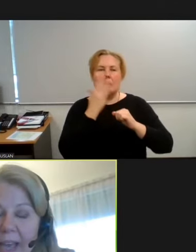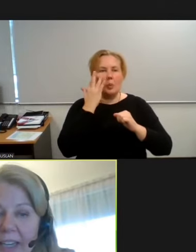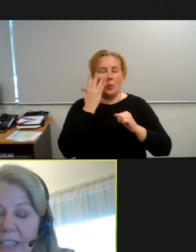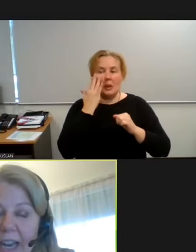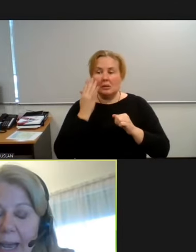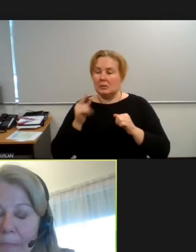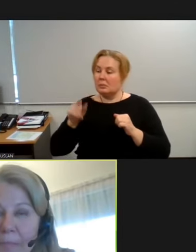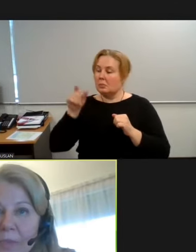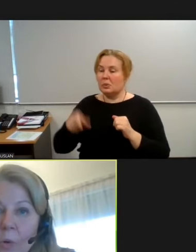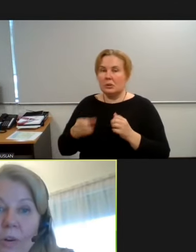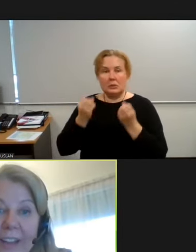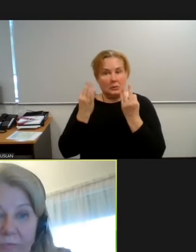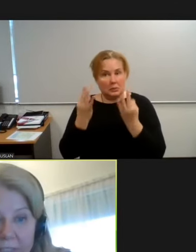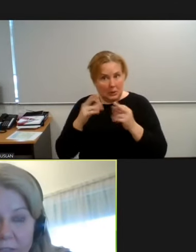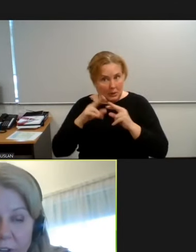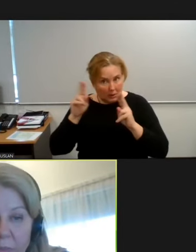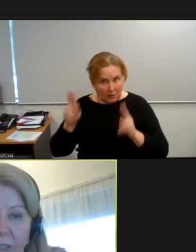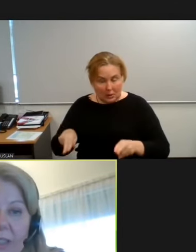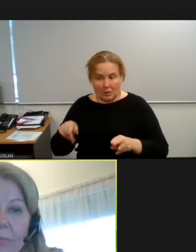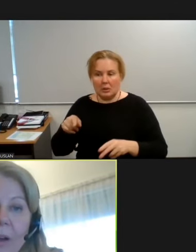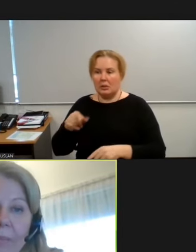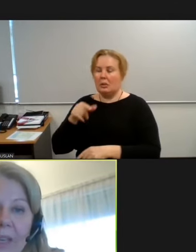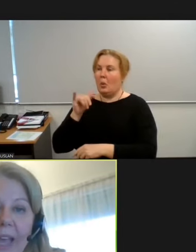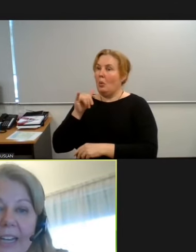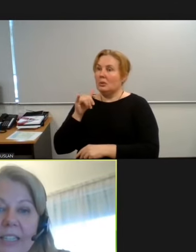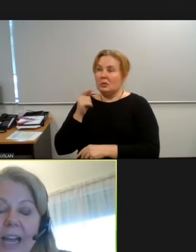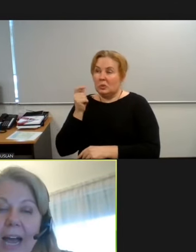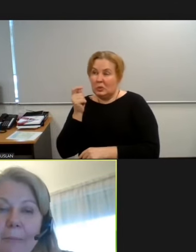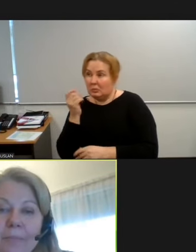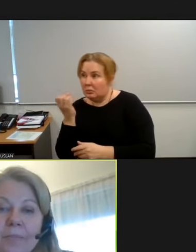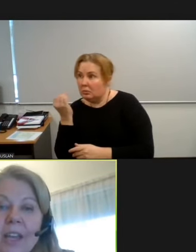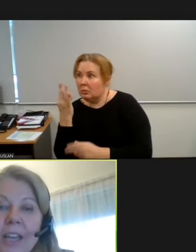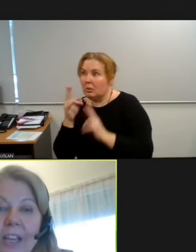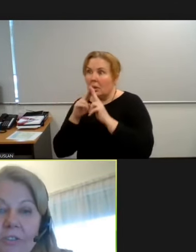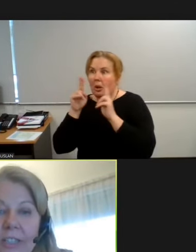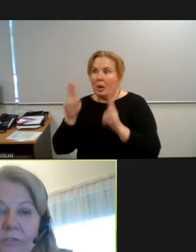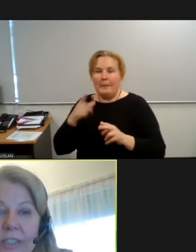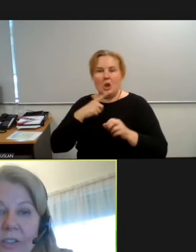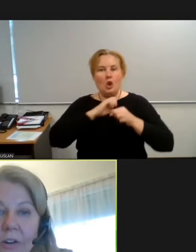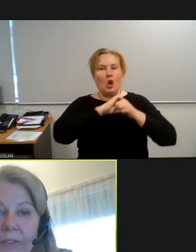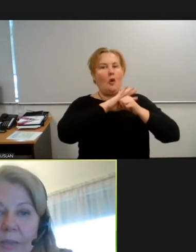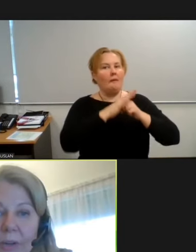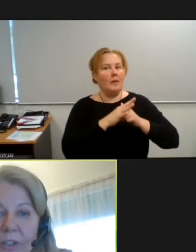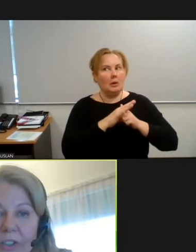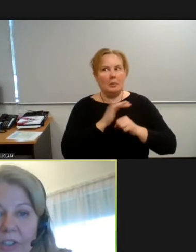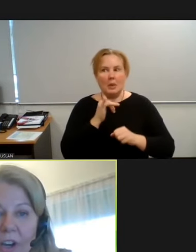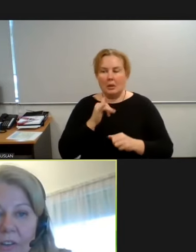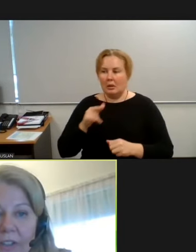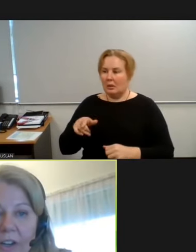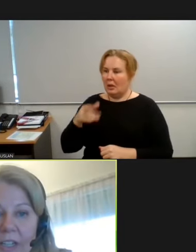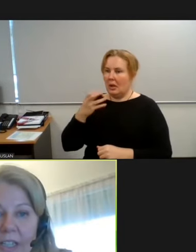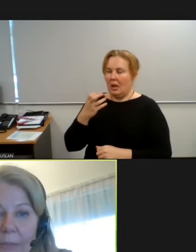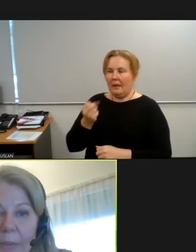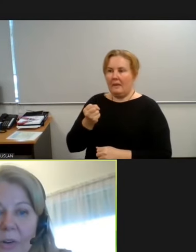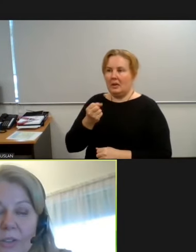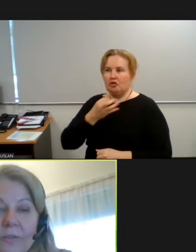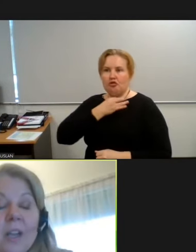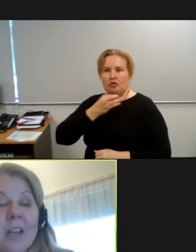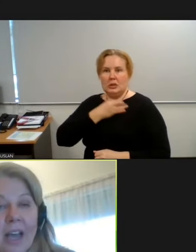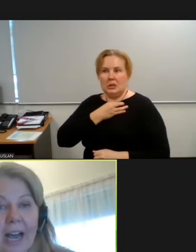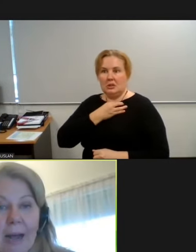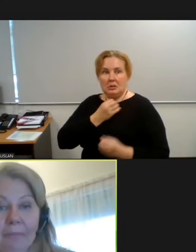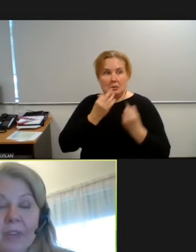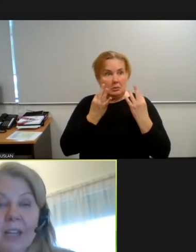may be at risk of homelessness, might be at increased risk of exposure to COVID-19